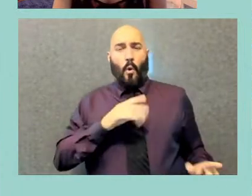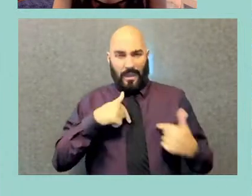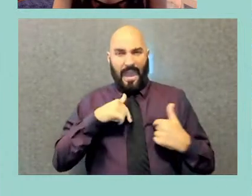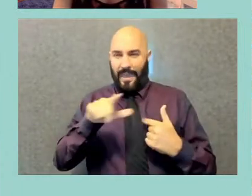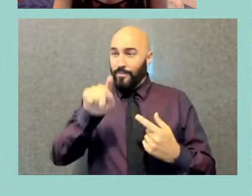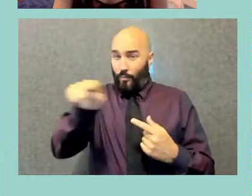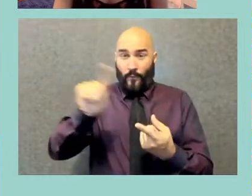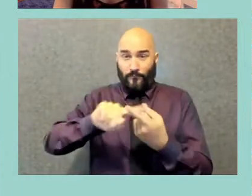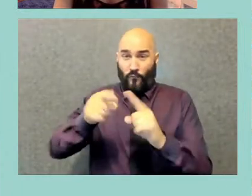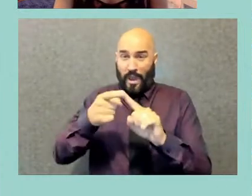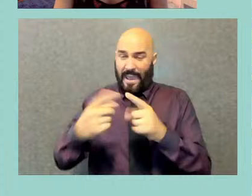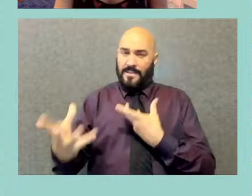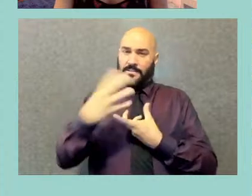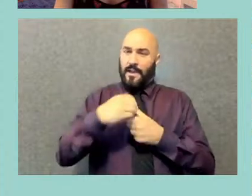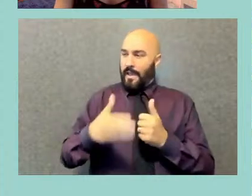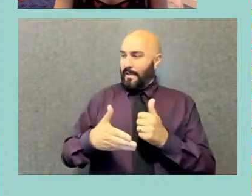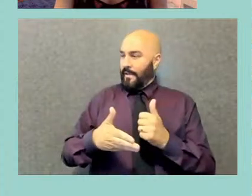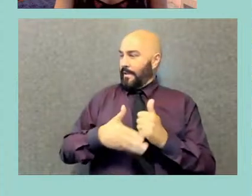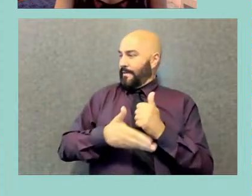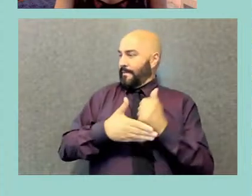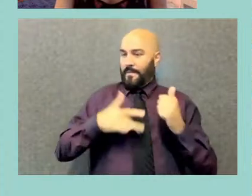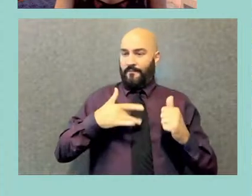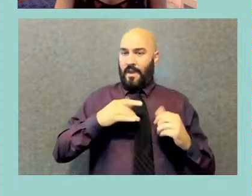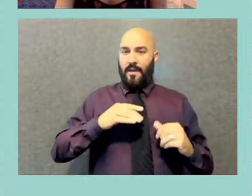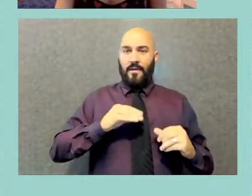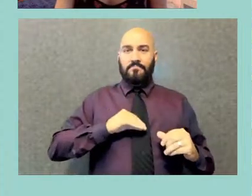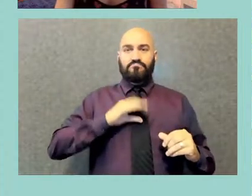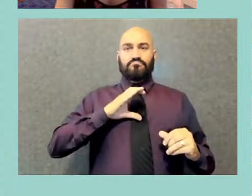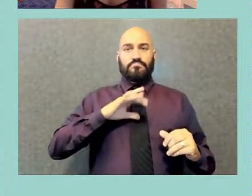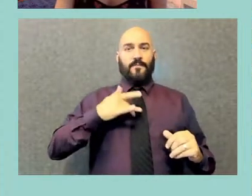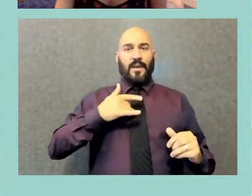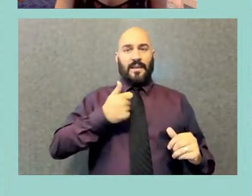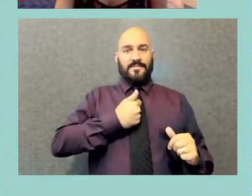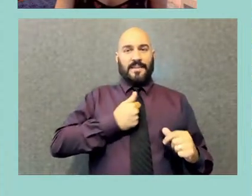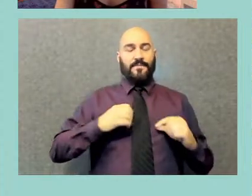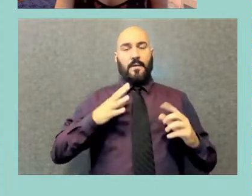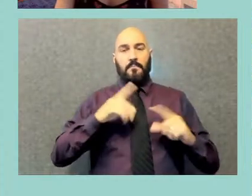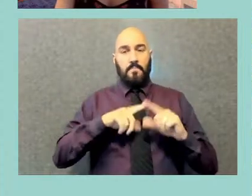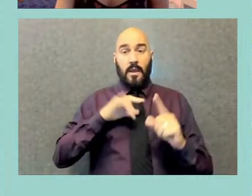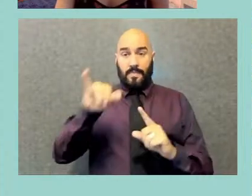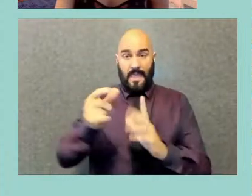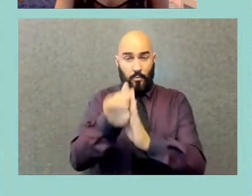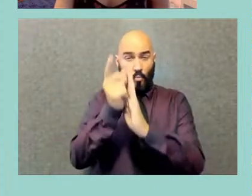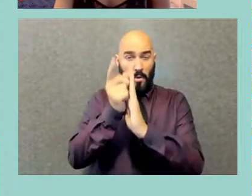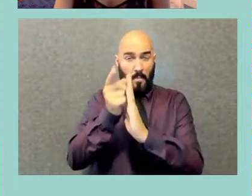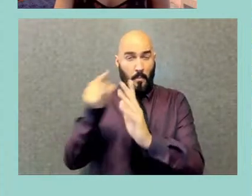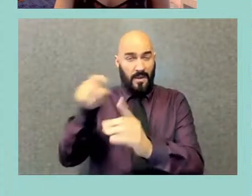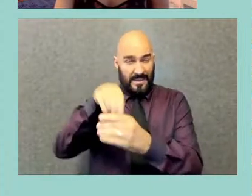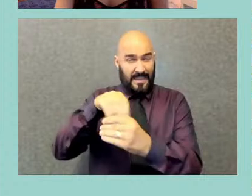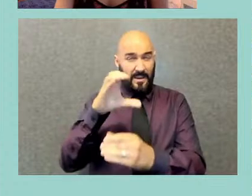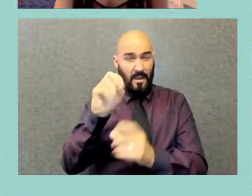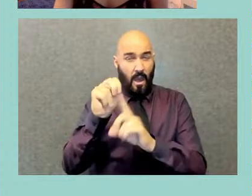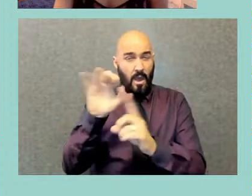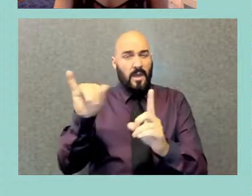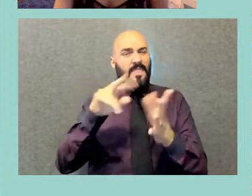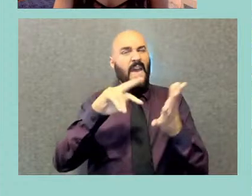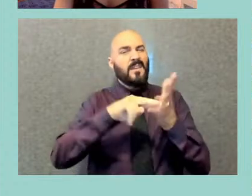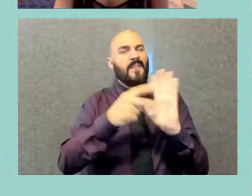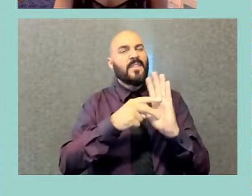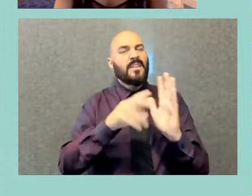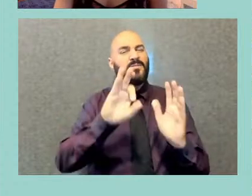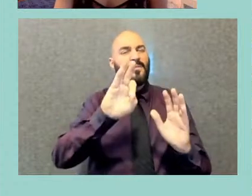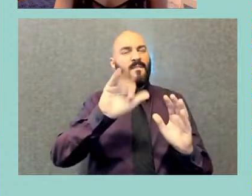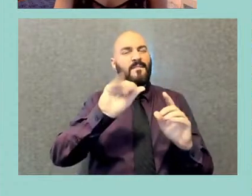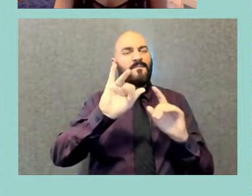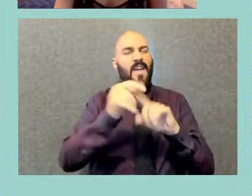one specific moment at this con that pushed me past the definition of faith which had been given to me and allowed me to